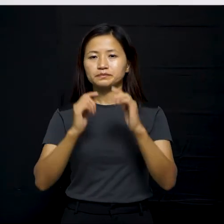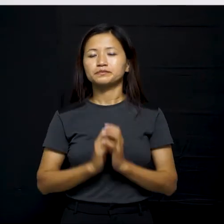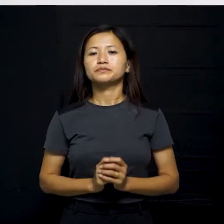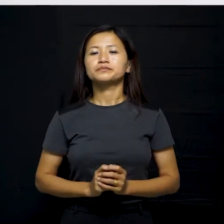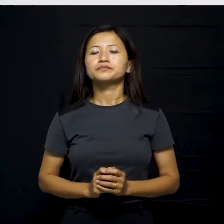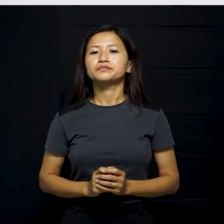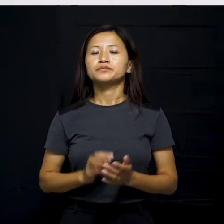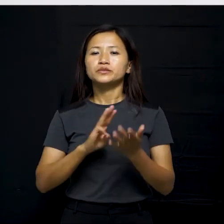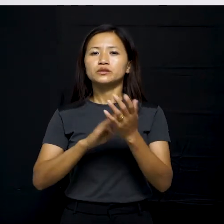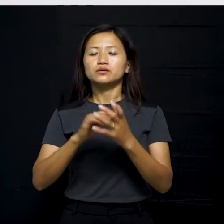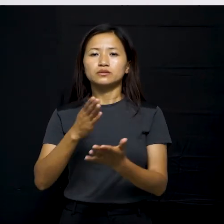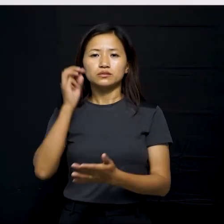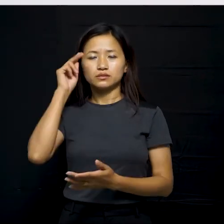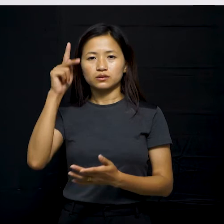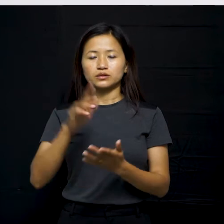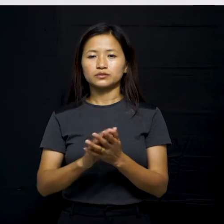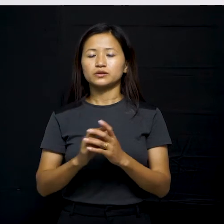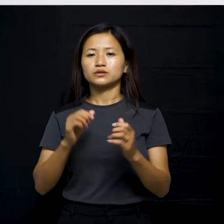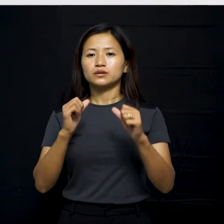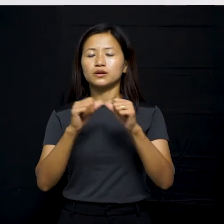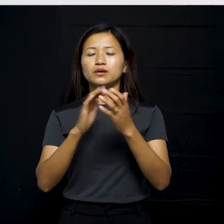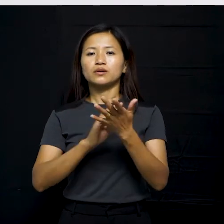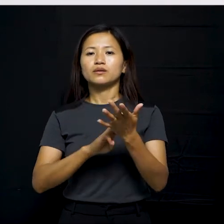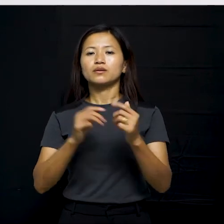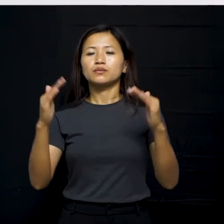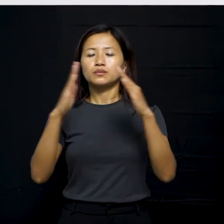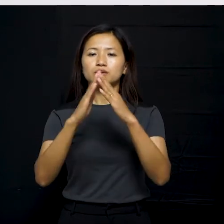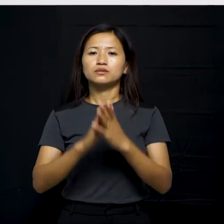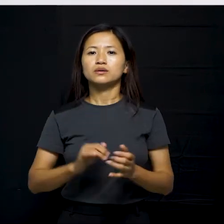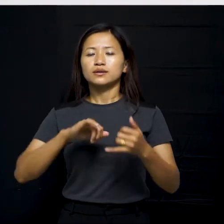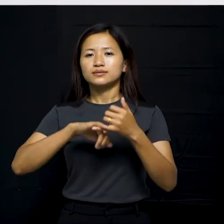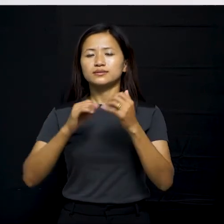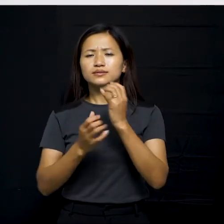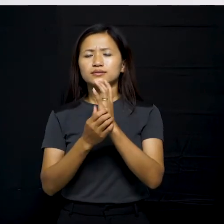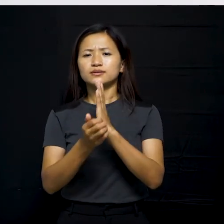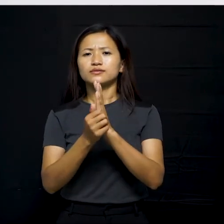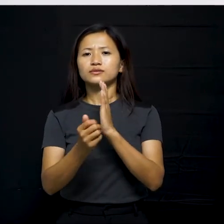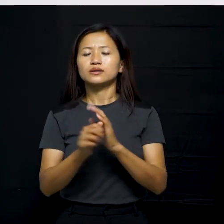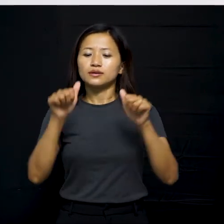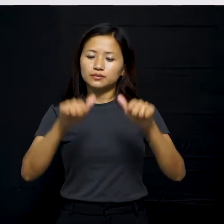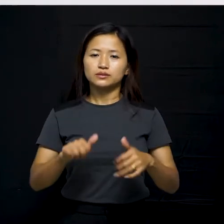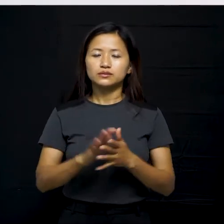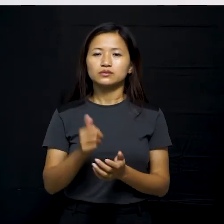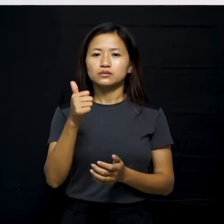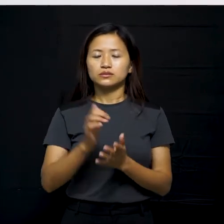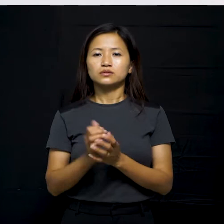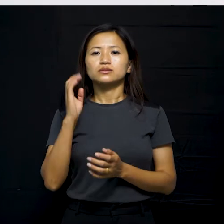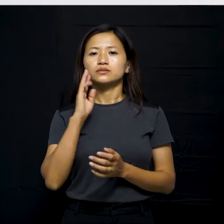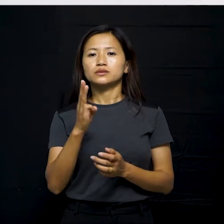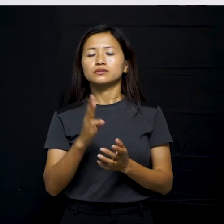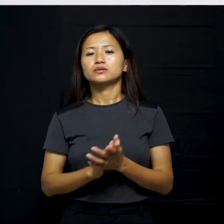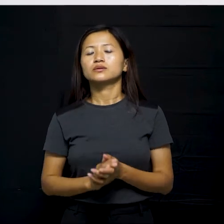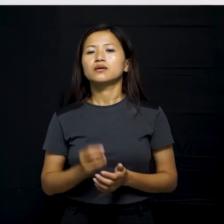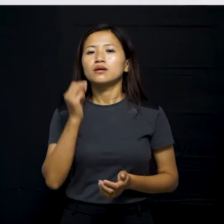and knowledge from the morung. And the last one is skillful. Skillful means ability to do something well. So as